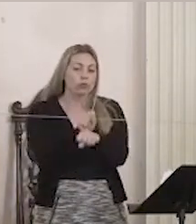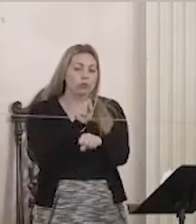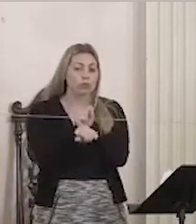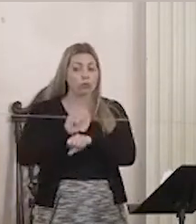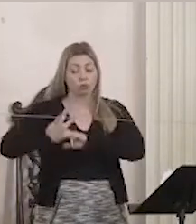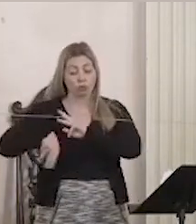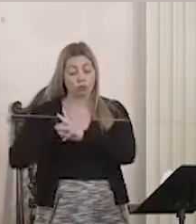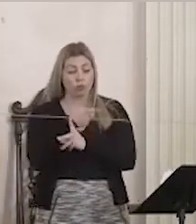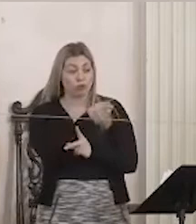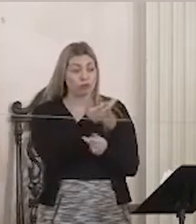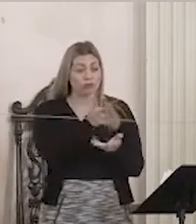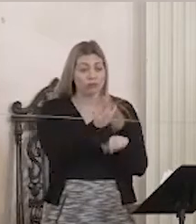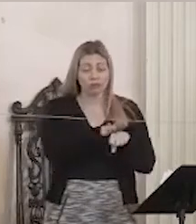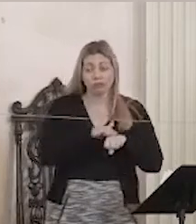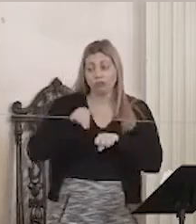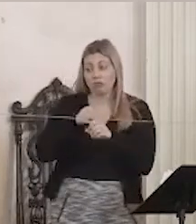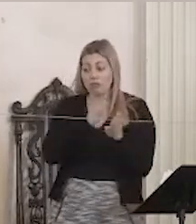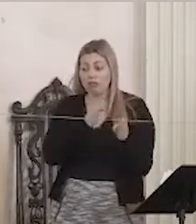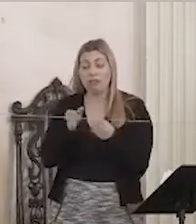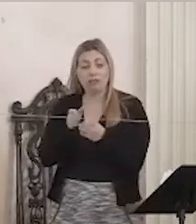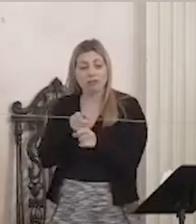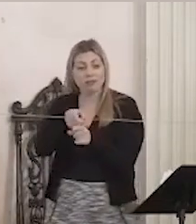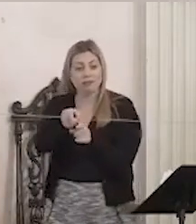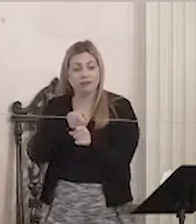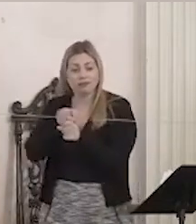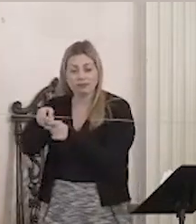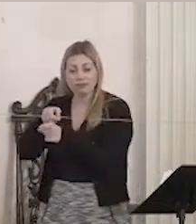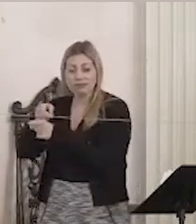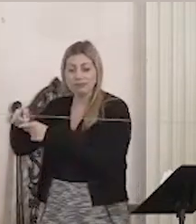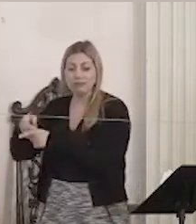the world to which you are called to do.